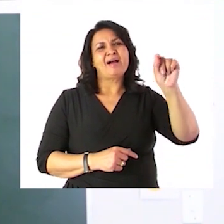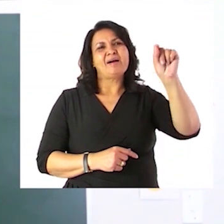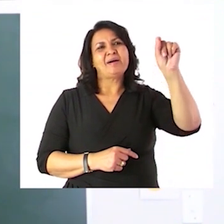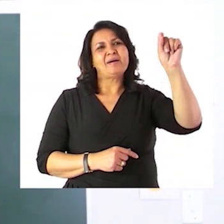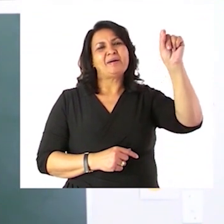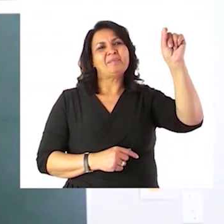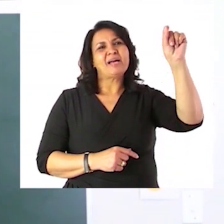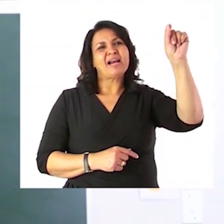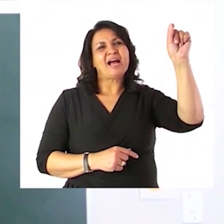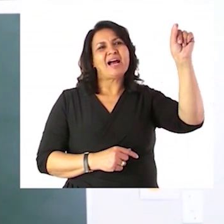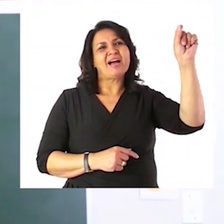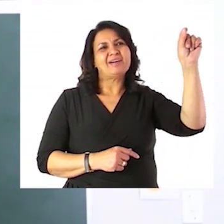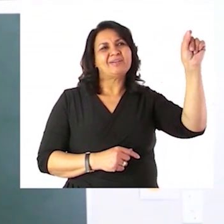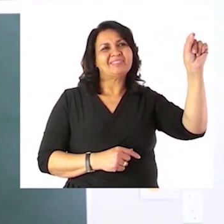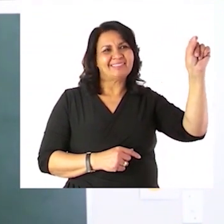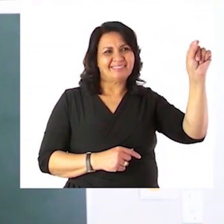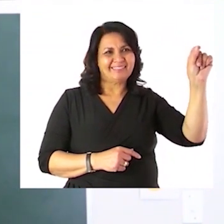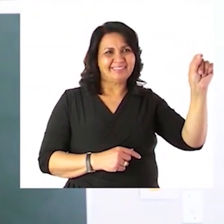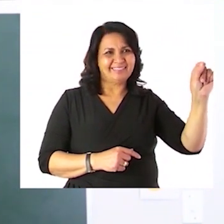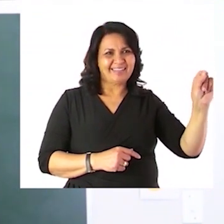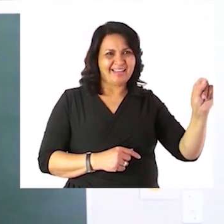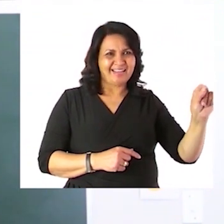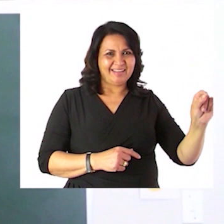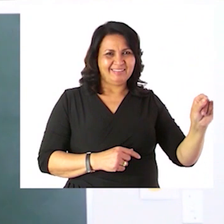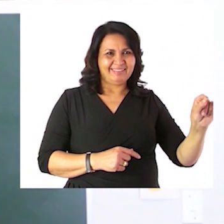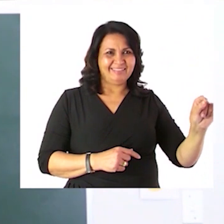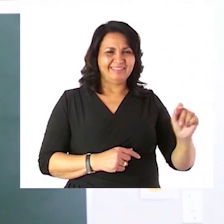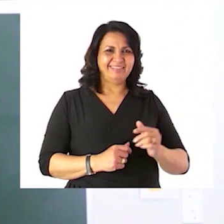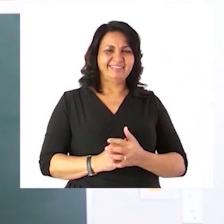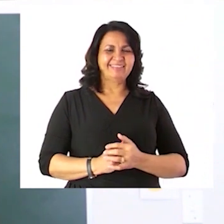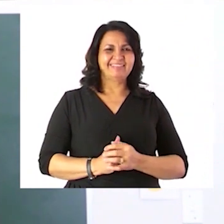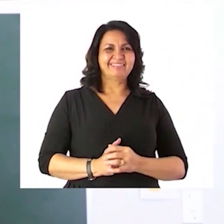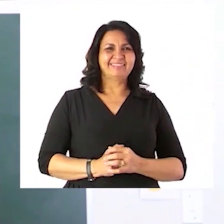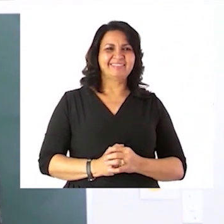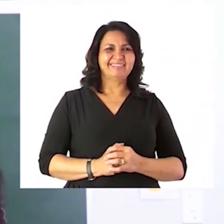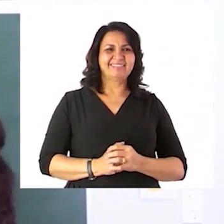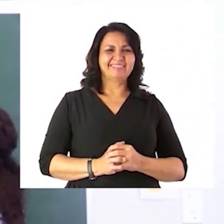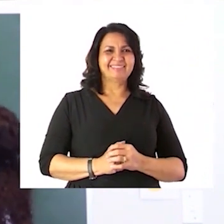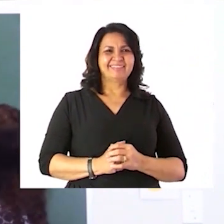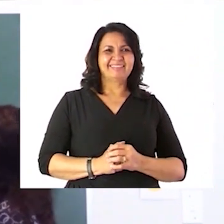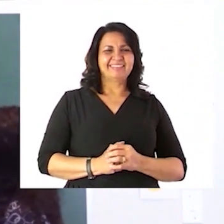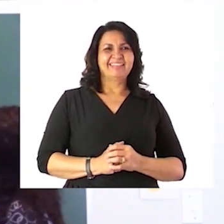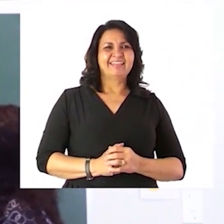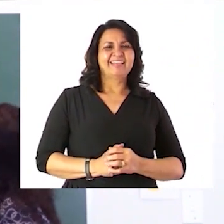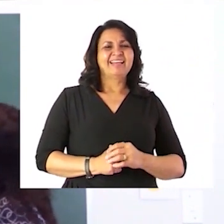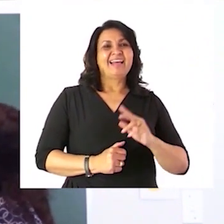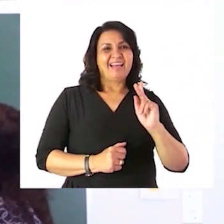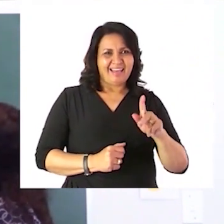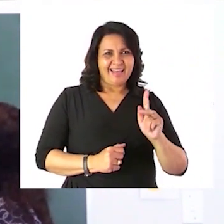up again, and we make a hoop. Go down. Let's do another